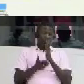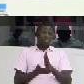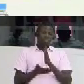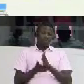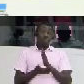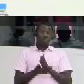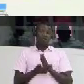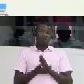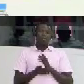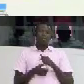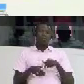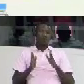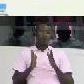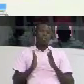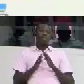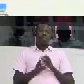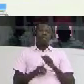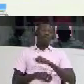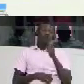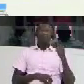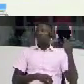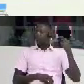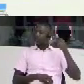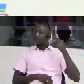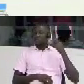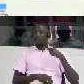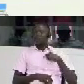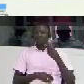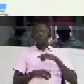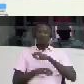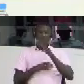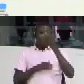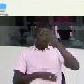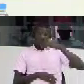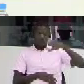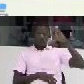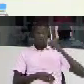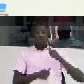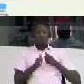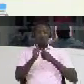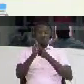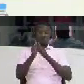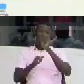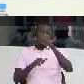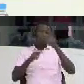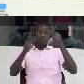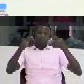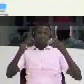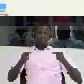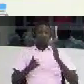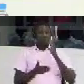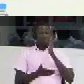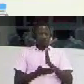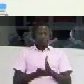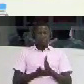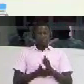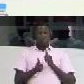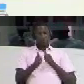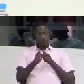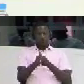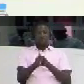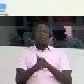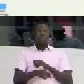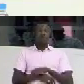bu baax. And also members of the audience and the commissioners to follow your testimony properly. ak it ñi nga xam ne ñoo laa déglu